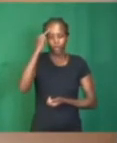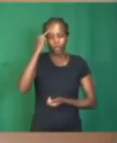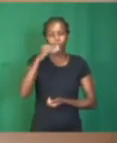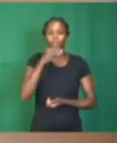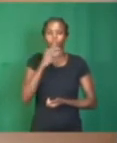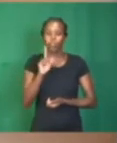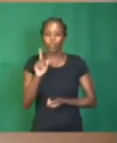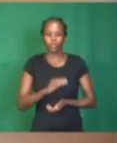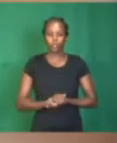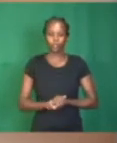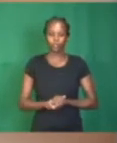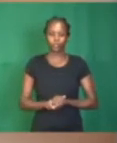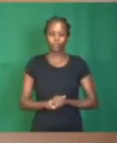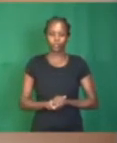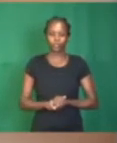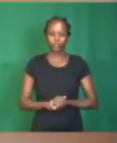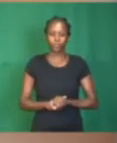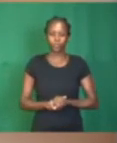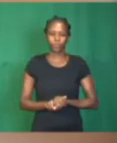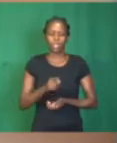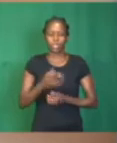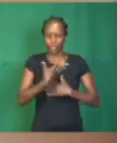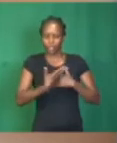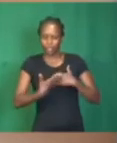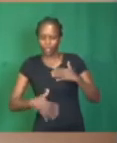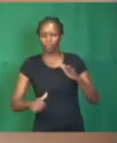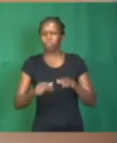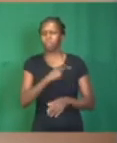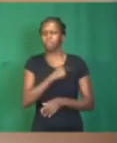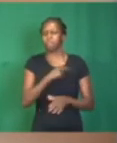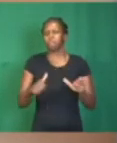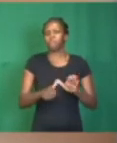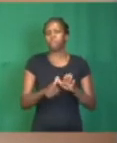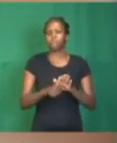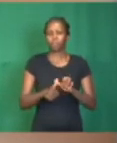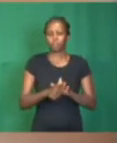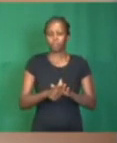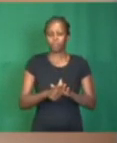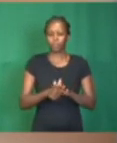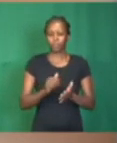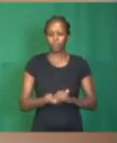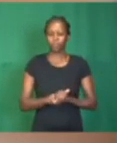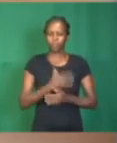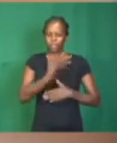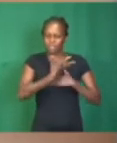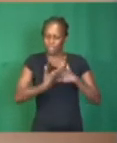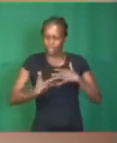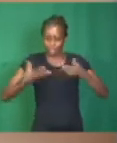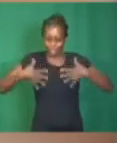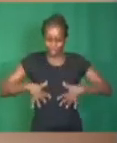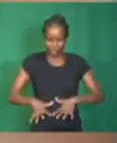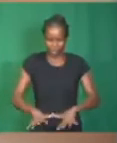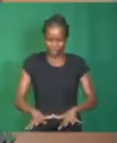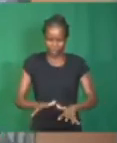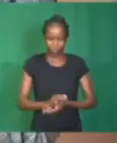because it's one of the most important systems taking place in the body. The circulatory system